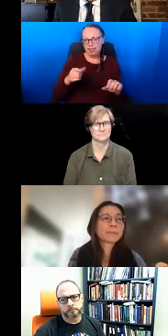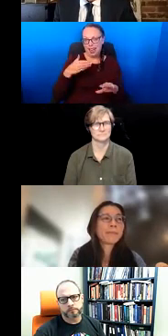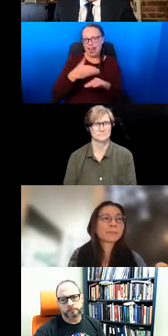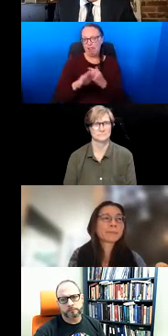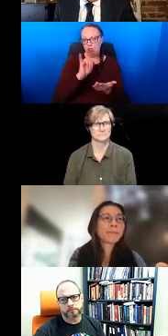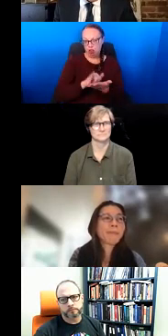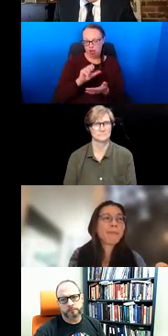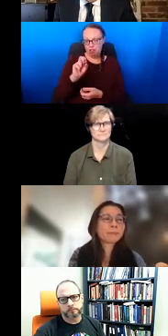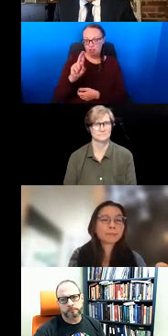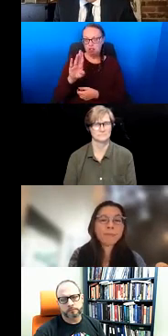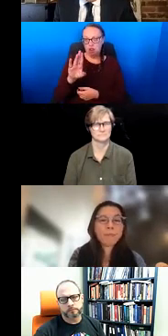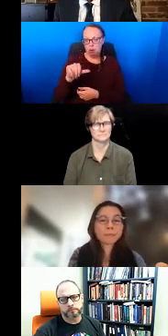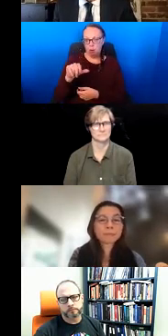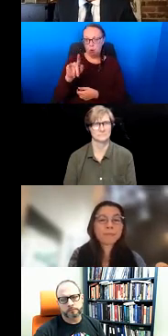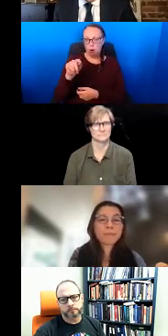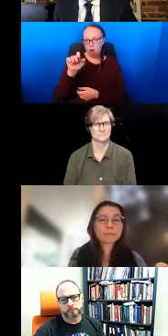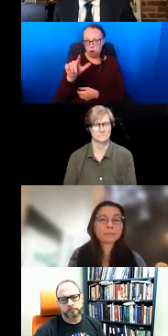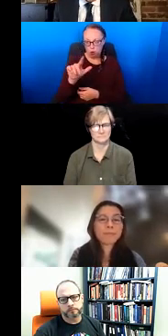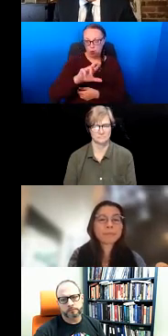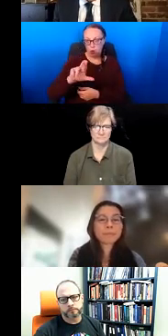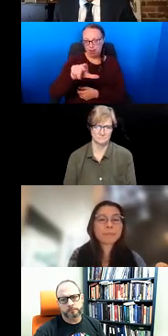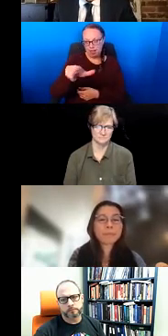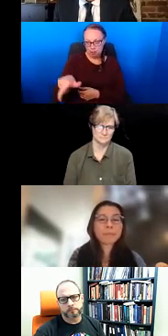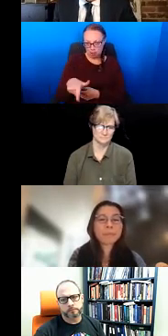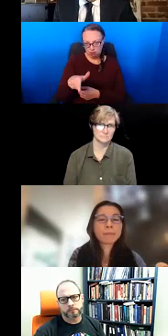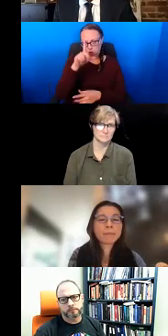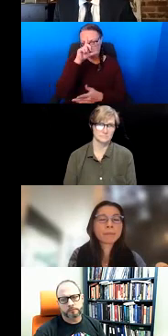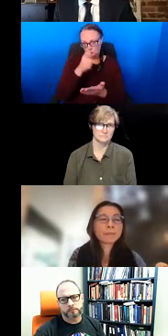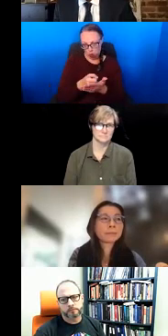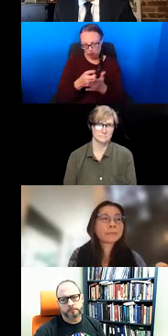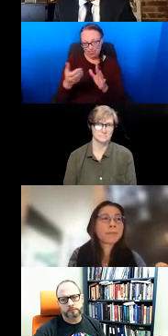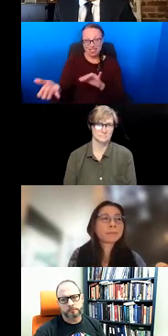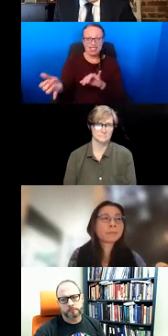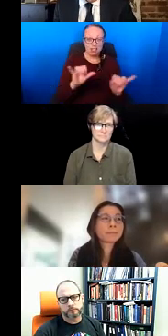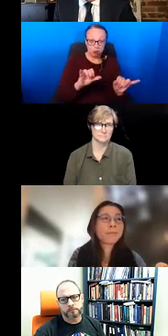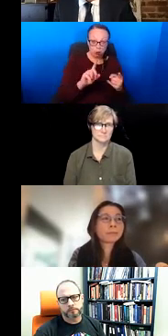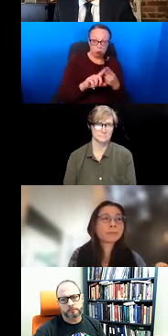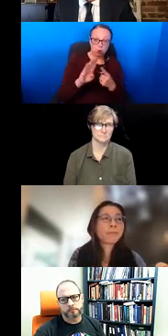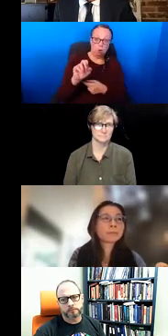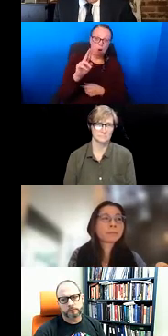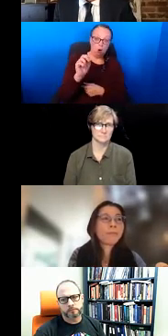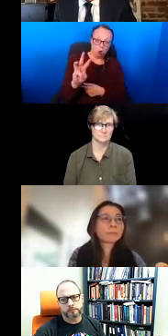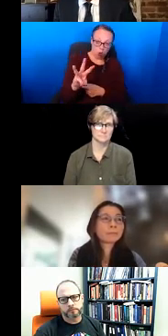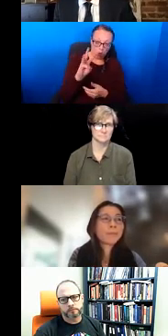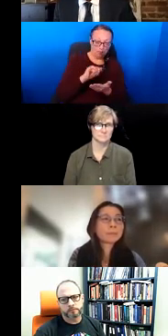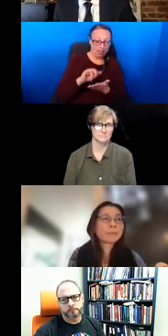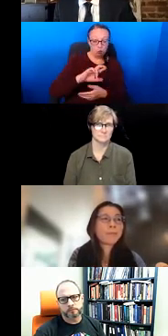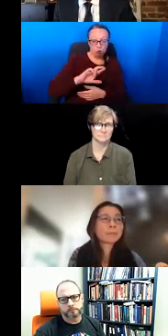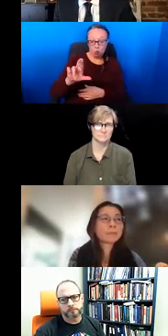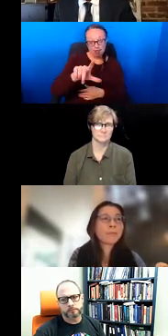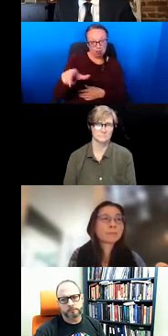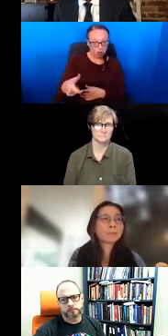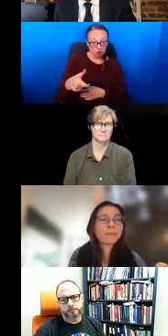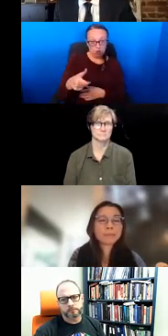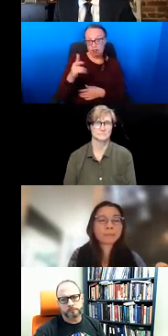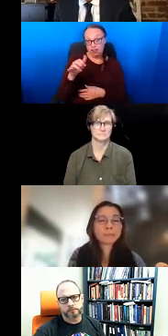stroke, a sort of latter-day tale similar to Barlow's patient. That right hemisphere lesion really seemed to impair her